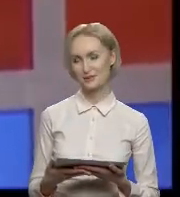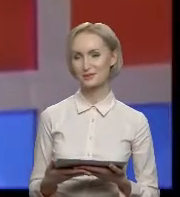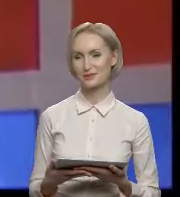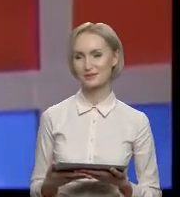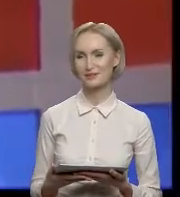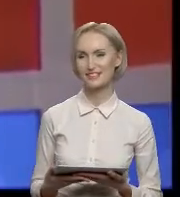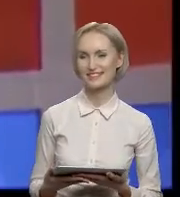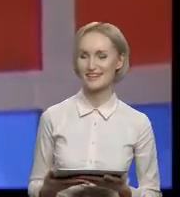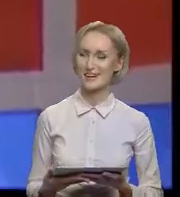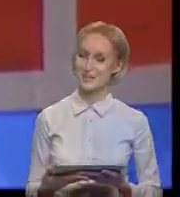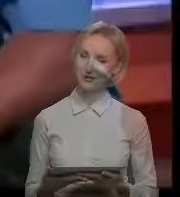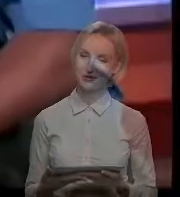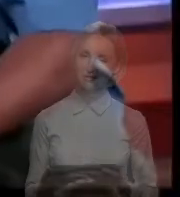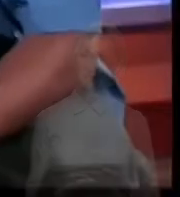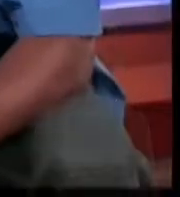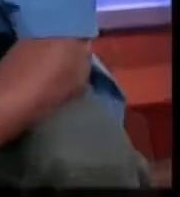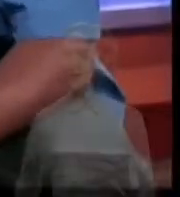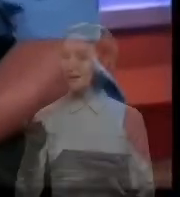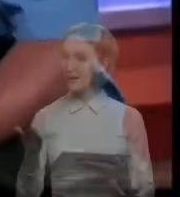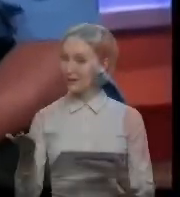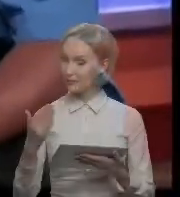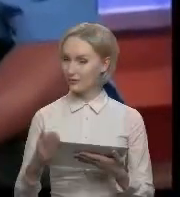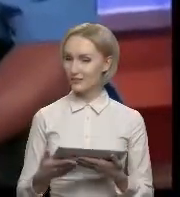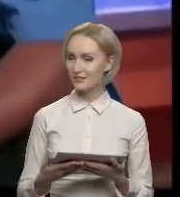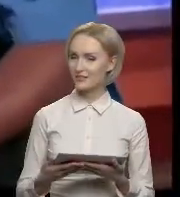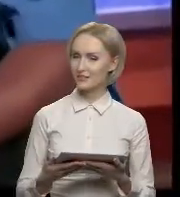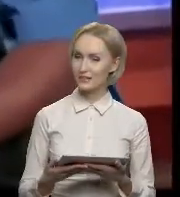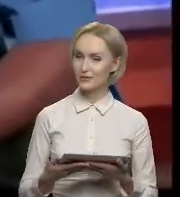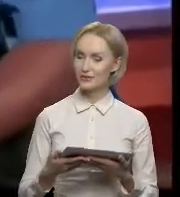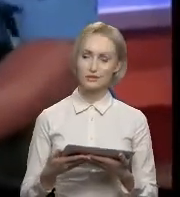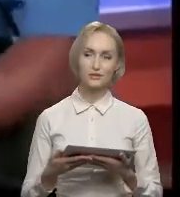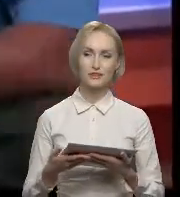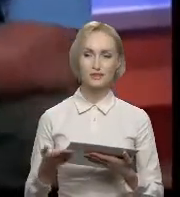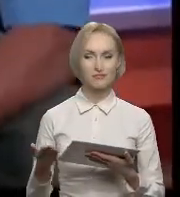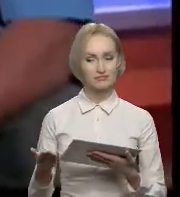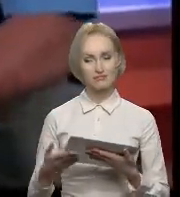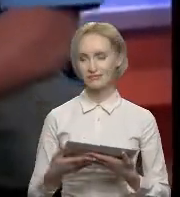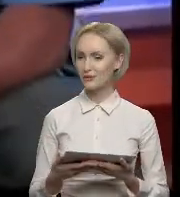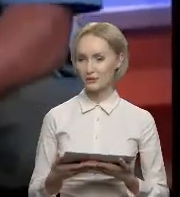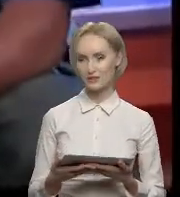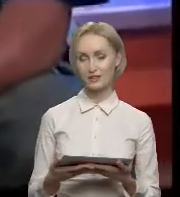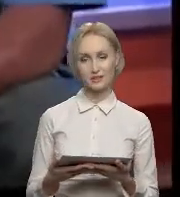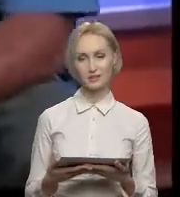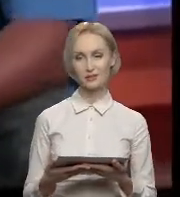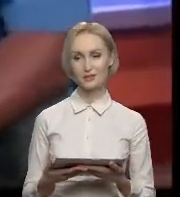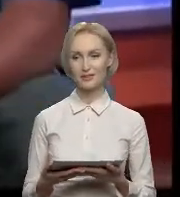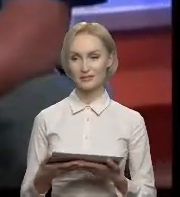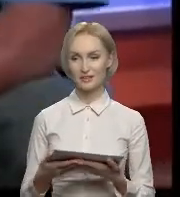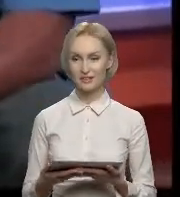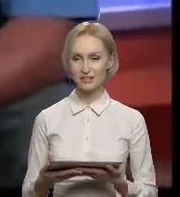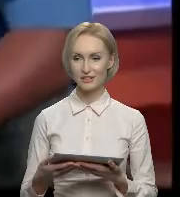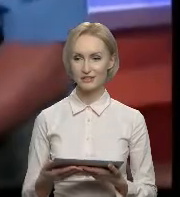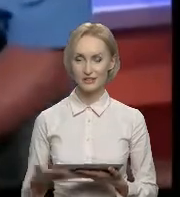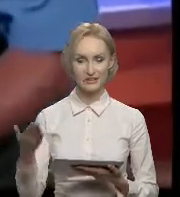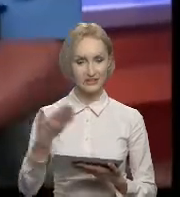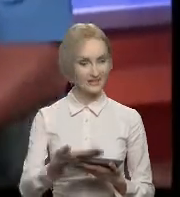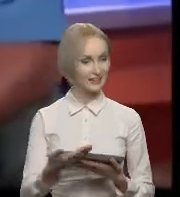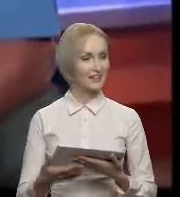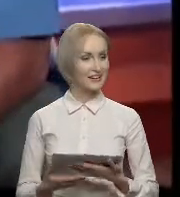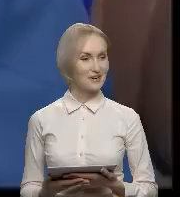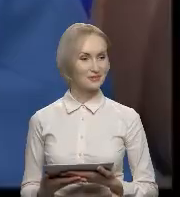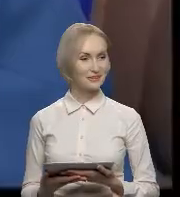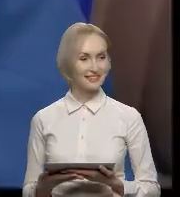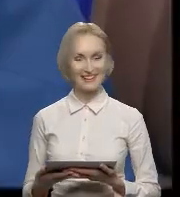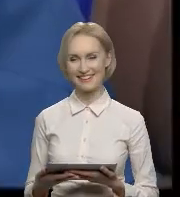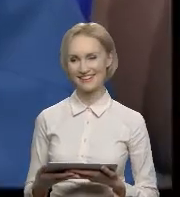If so you look. In my face, okay. If I'm a bitch, oh, you going to jail. You funny, but what look. What is it gonna be? Hold no. up.